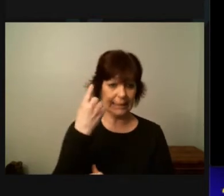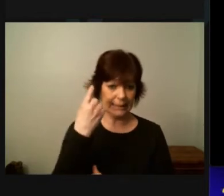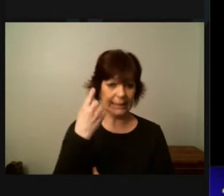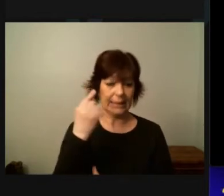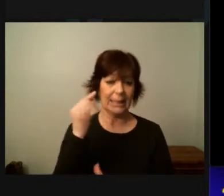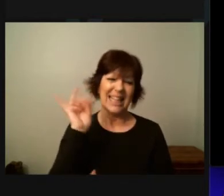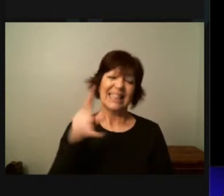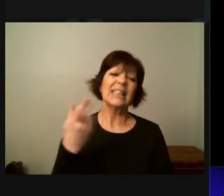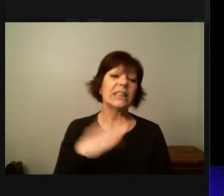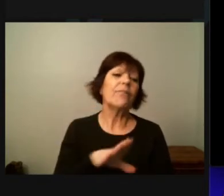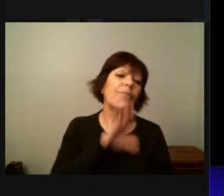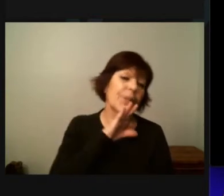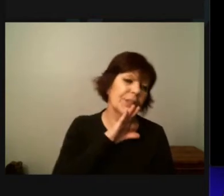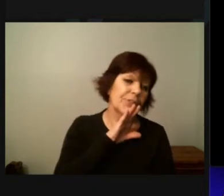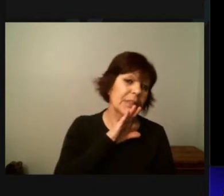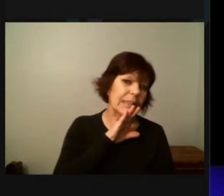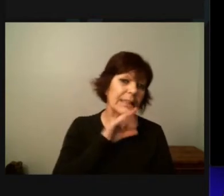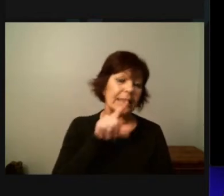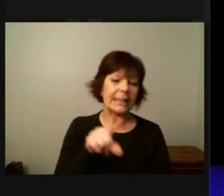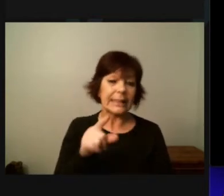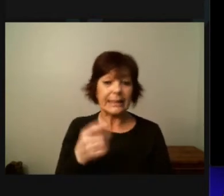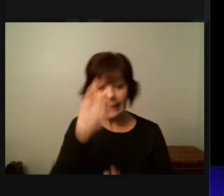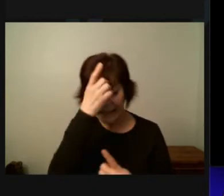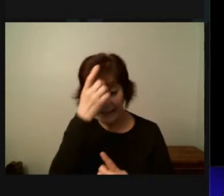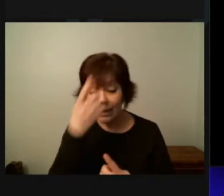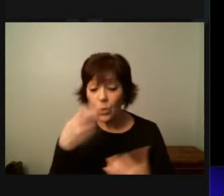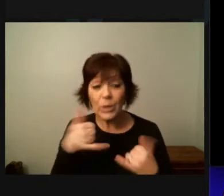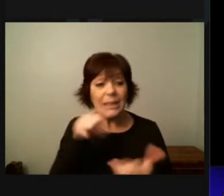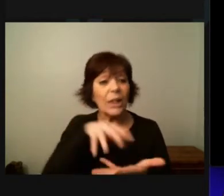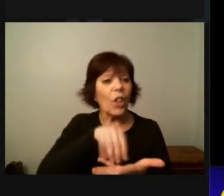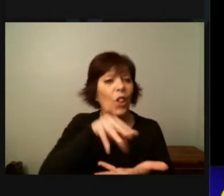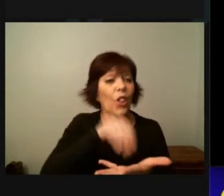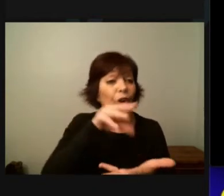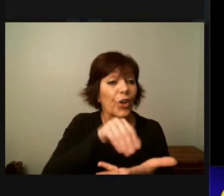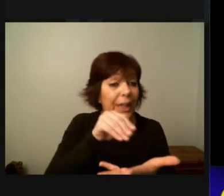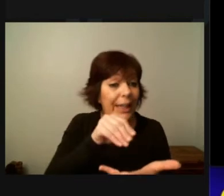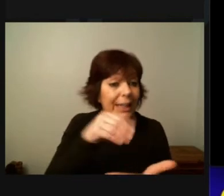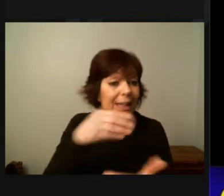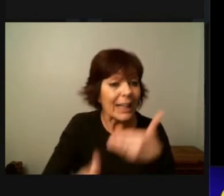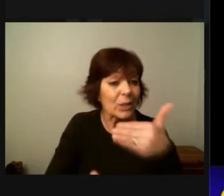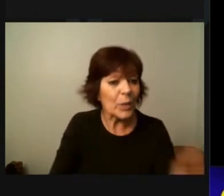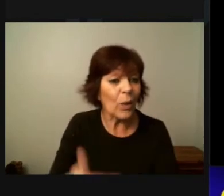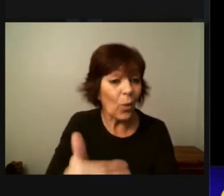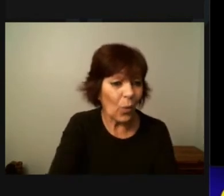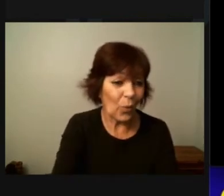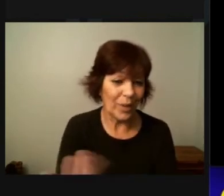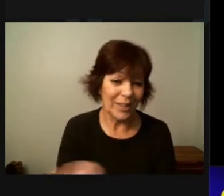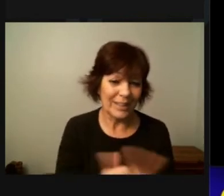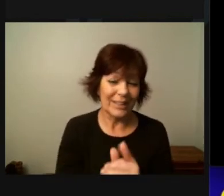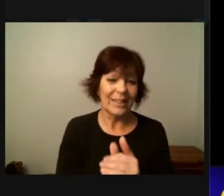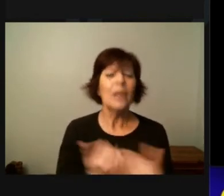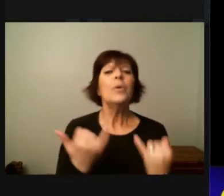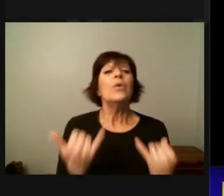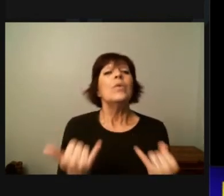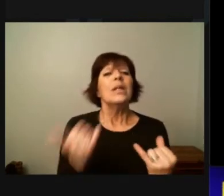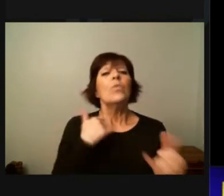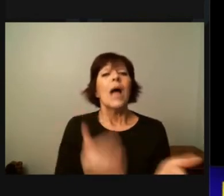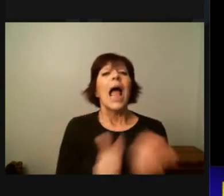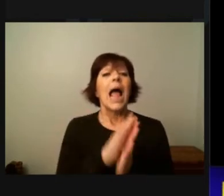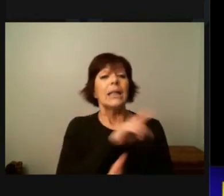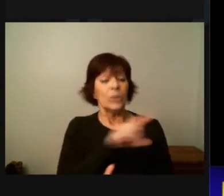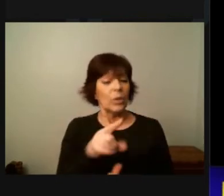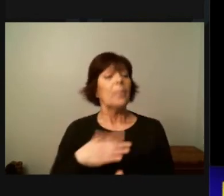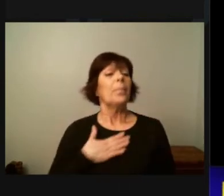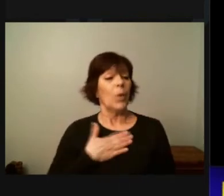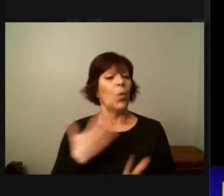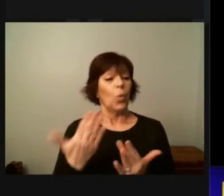that's frustrating about this disease is that we're still learning as we go. But right now, we're going to ask you to wait